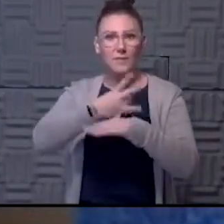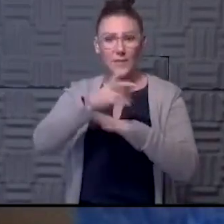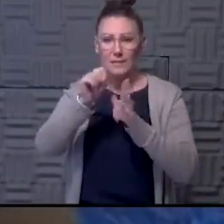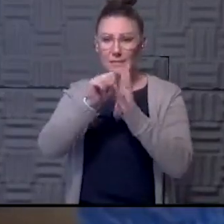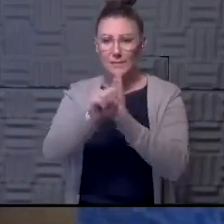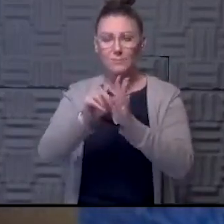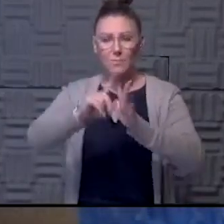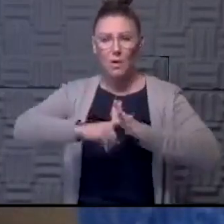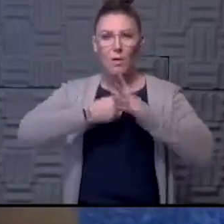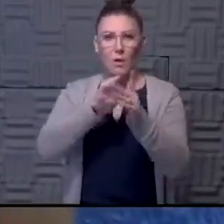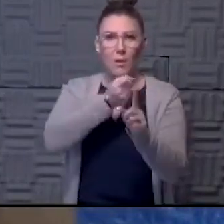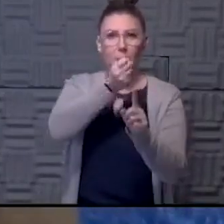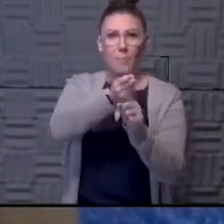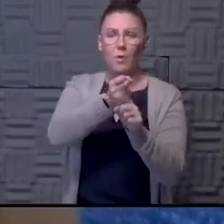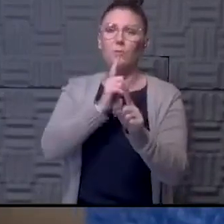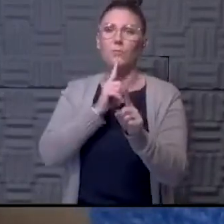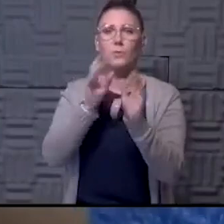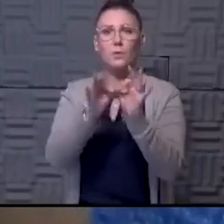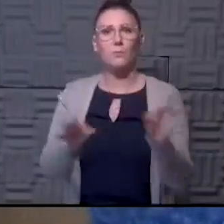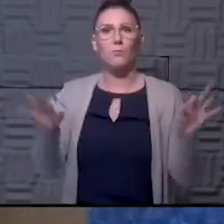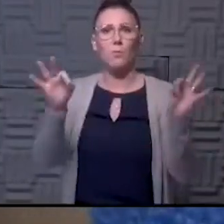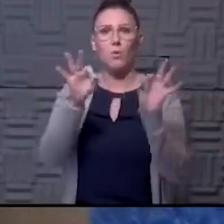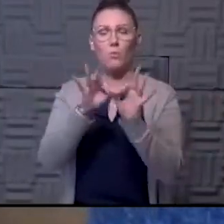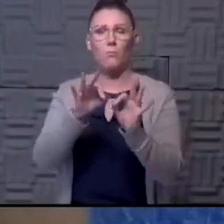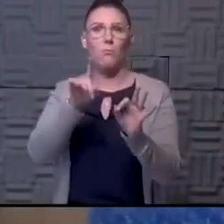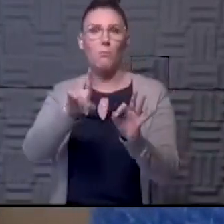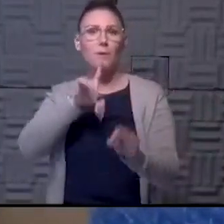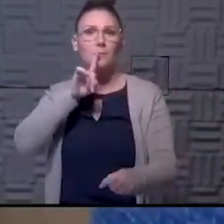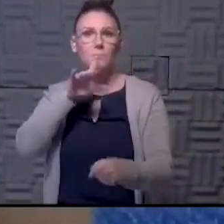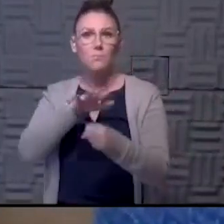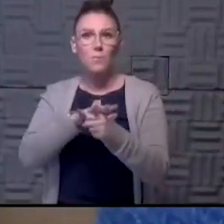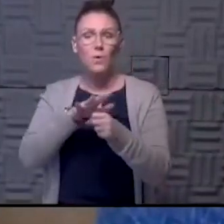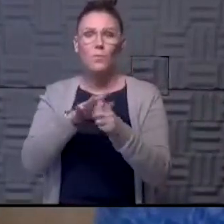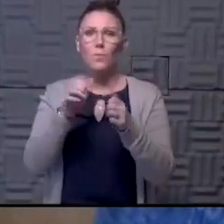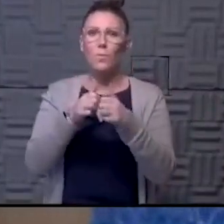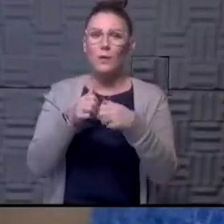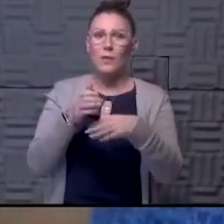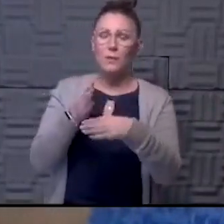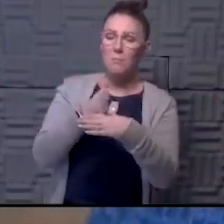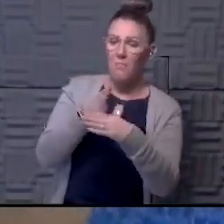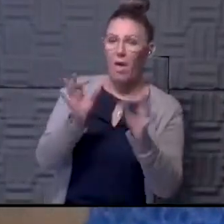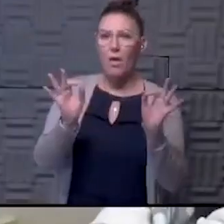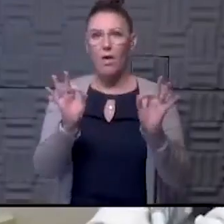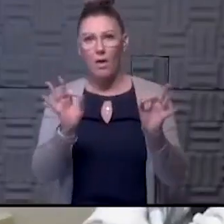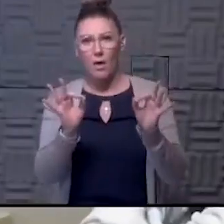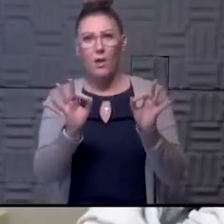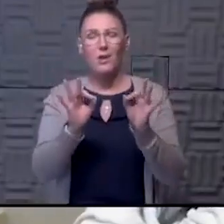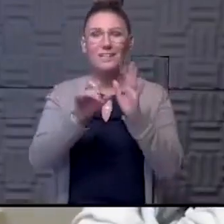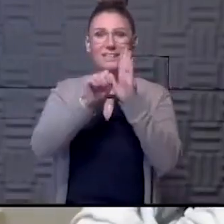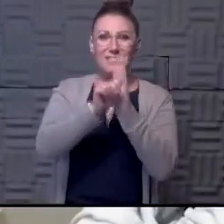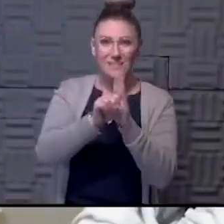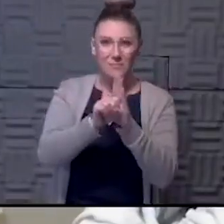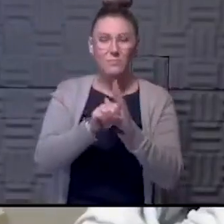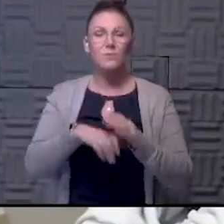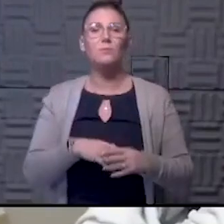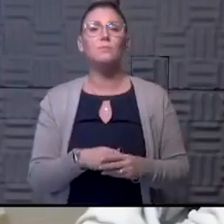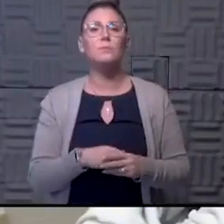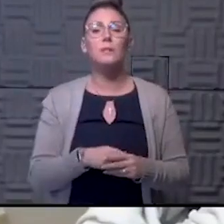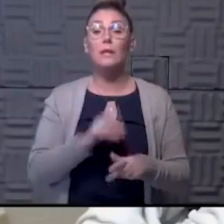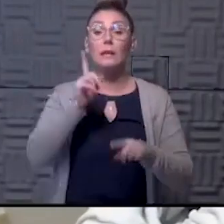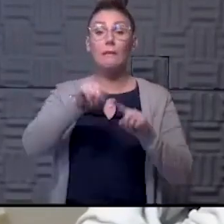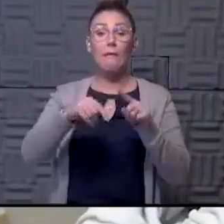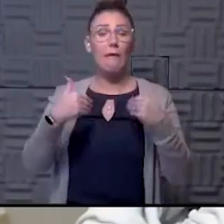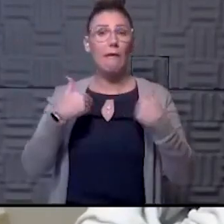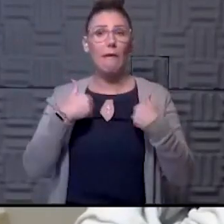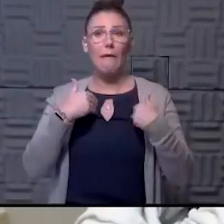is very important, and you have to be confirmed with mild to moderate symptoms of COVID. And you cannot have